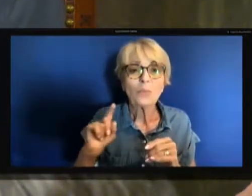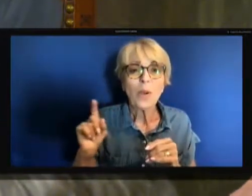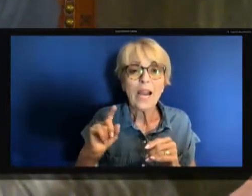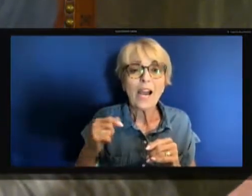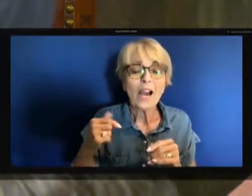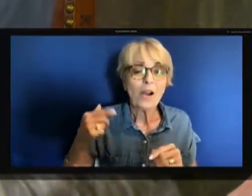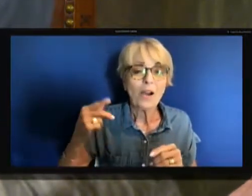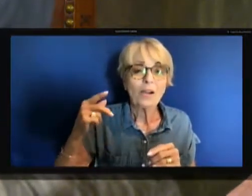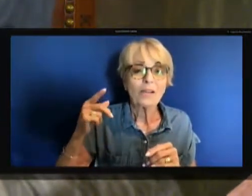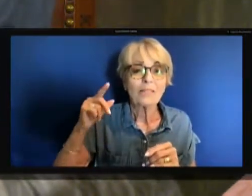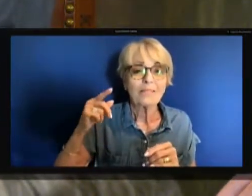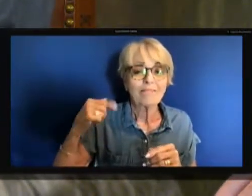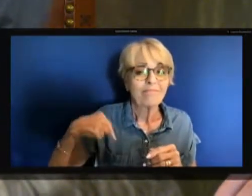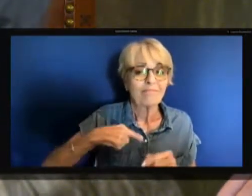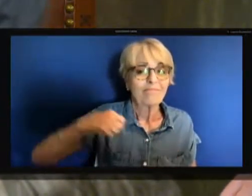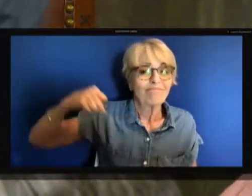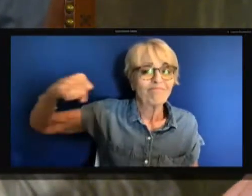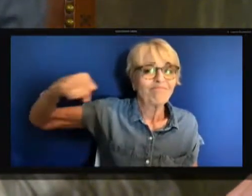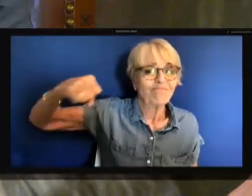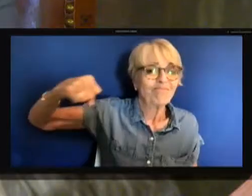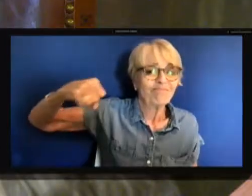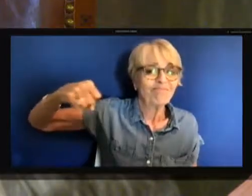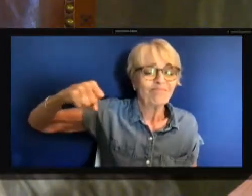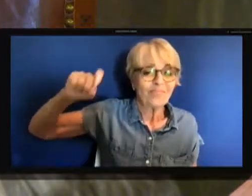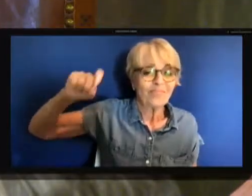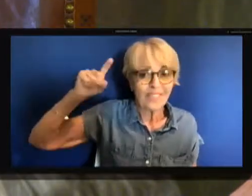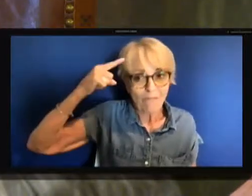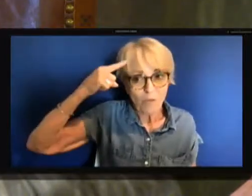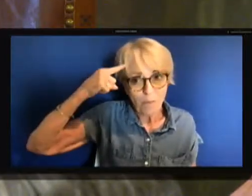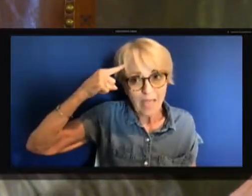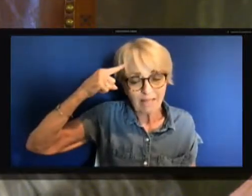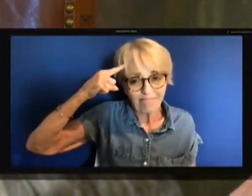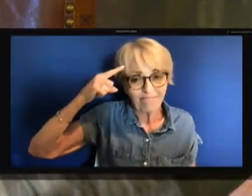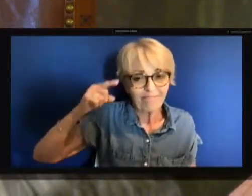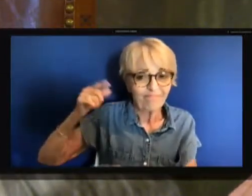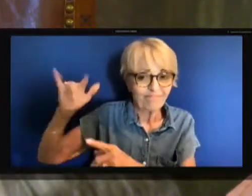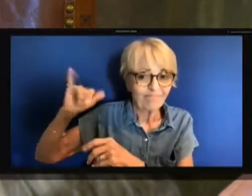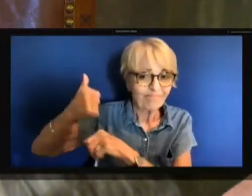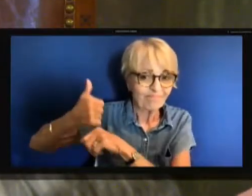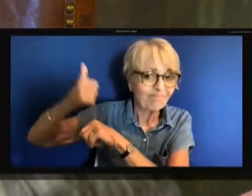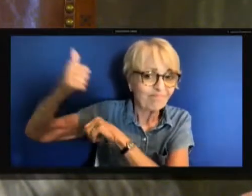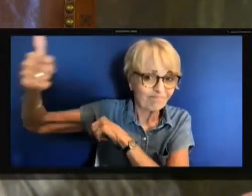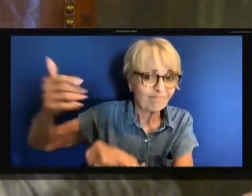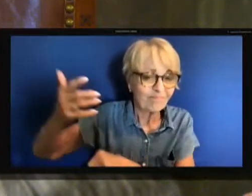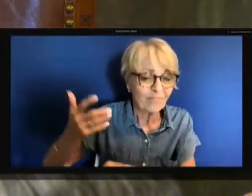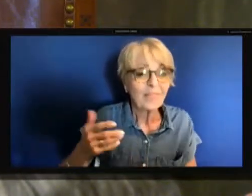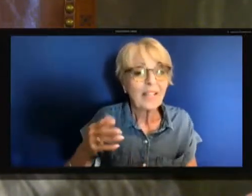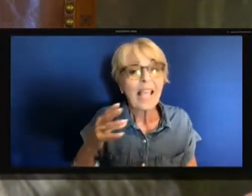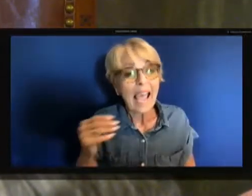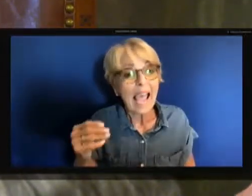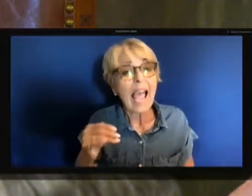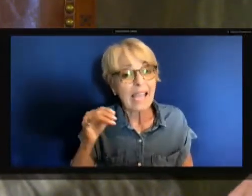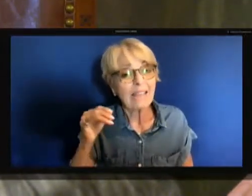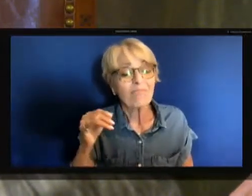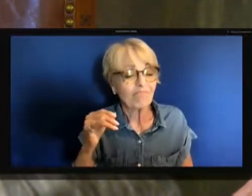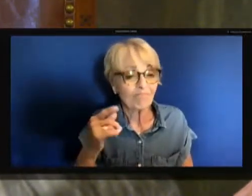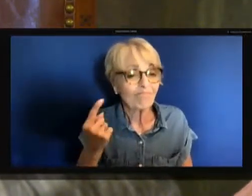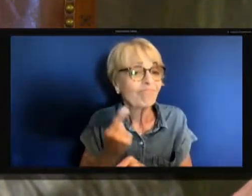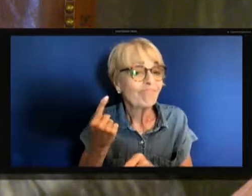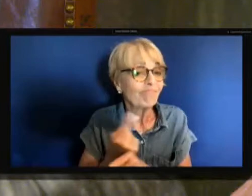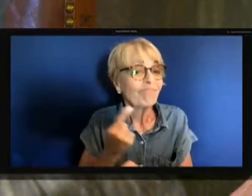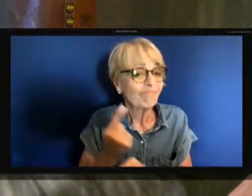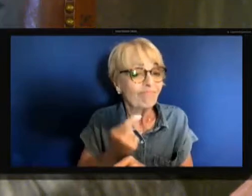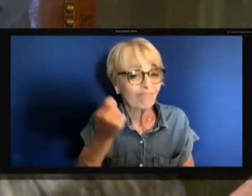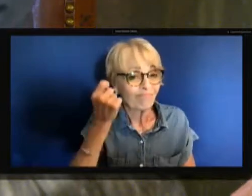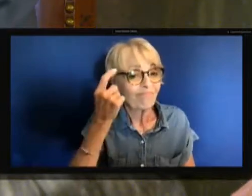government comes, you know, comes from. And it's justified. But at the same time,